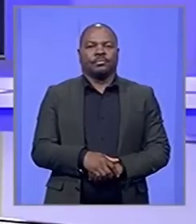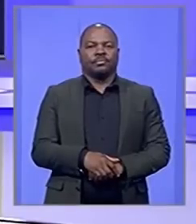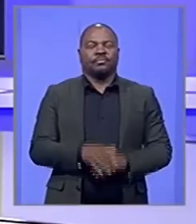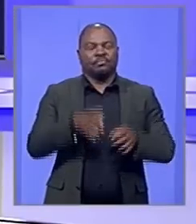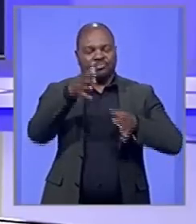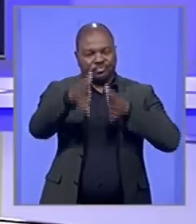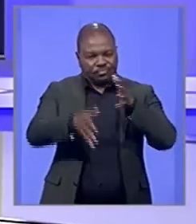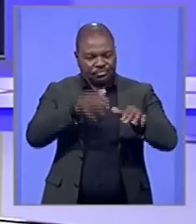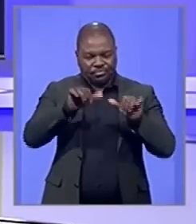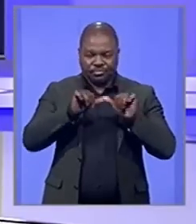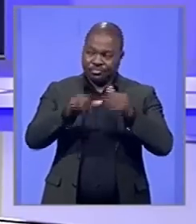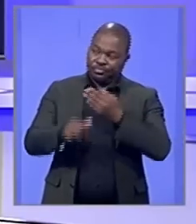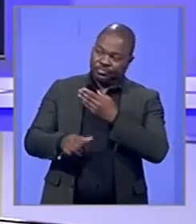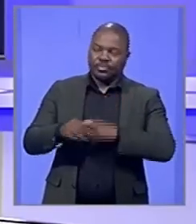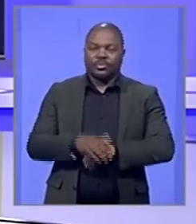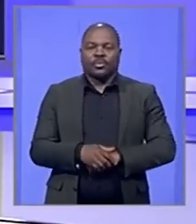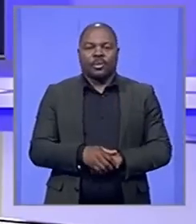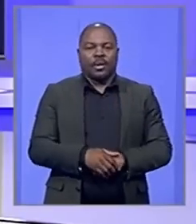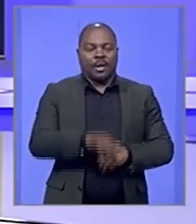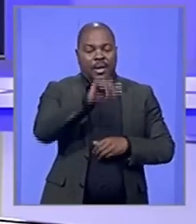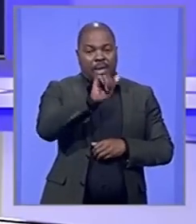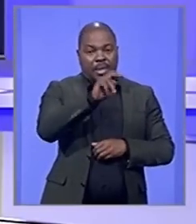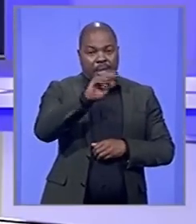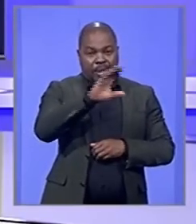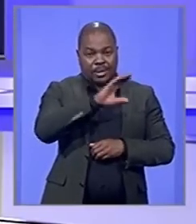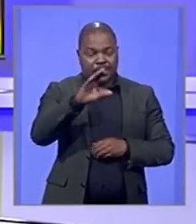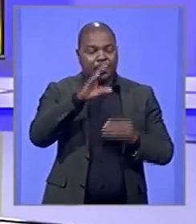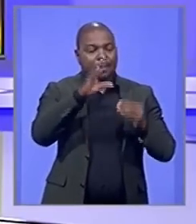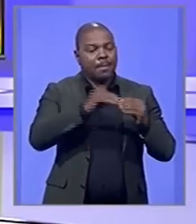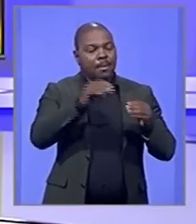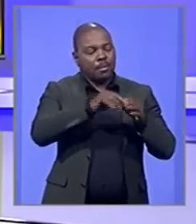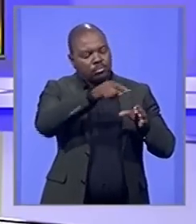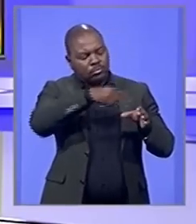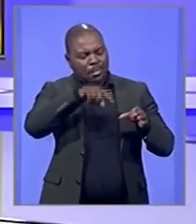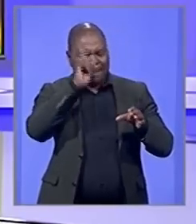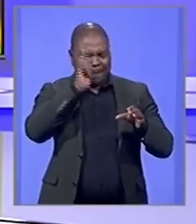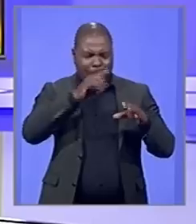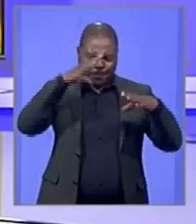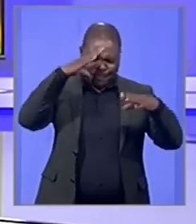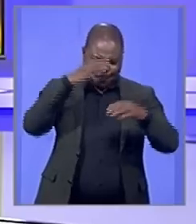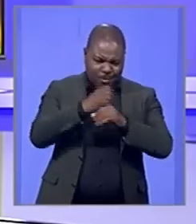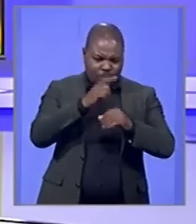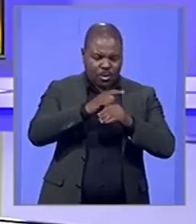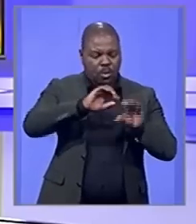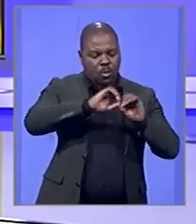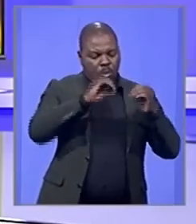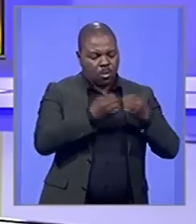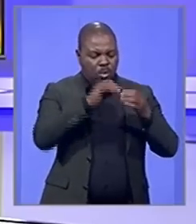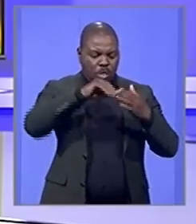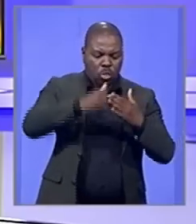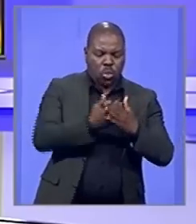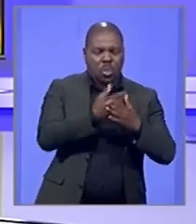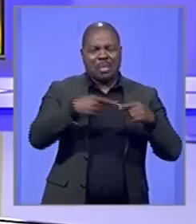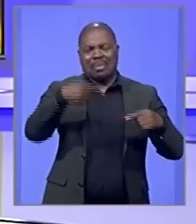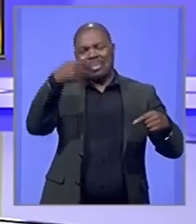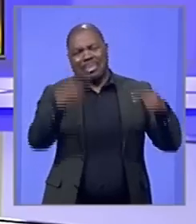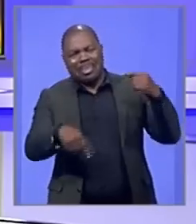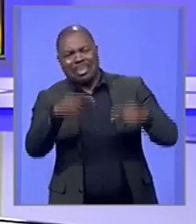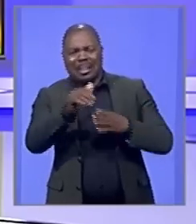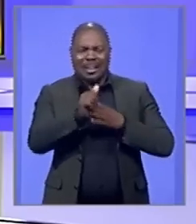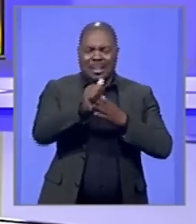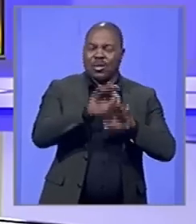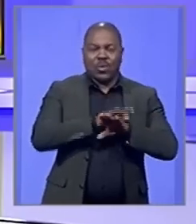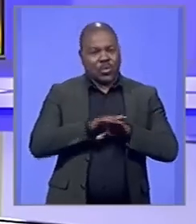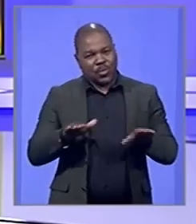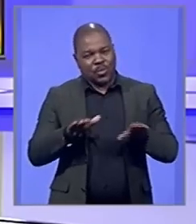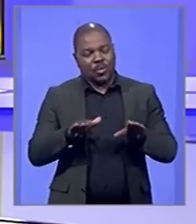Tla re diale. Ditokololo tsa ANC di tshwanetse go tsepamisa mogopolo mo go tsosoloseng lekoko e seng go dintwa tsa go etelela